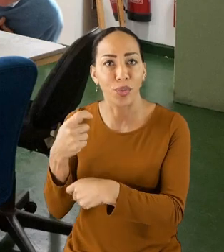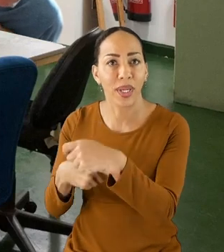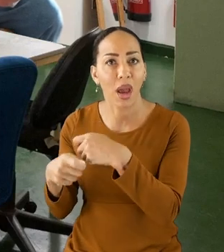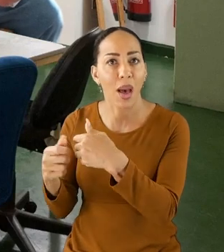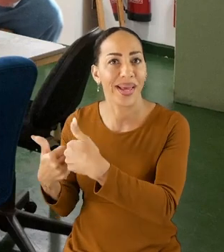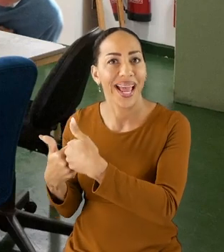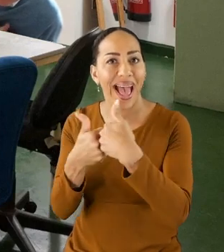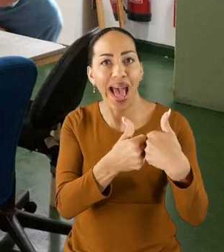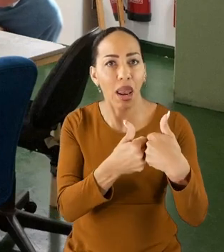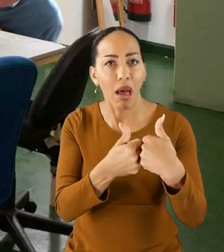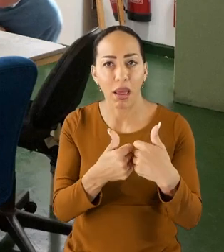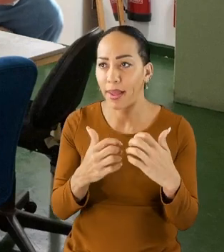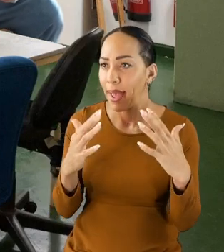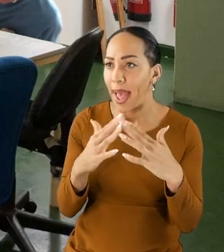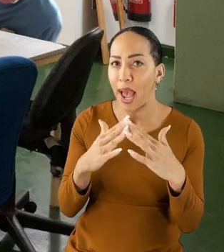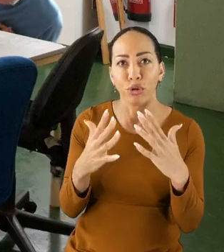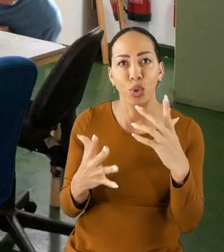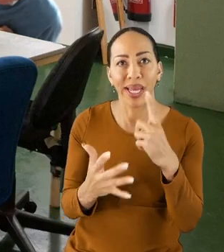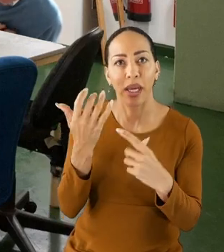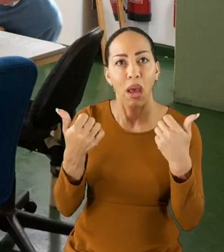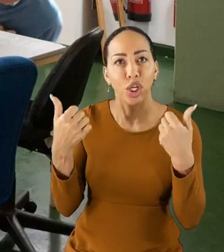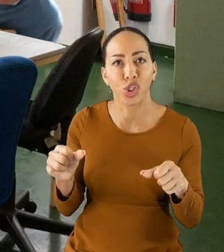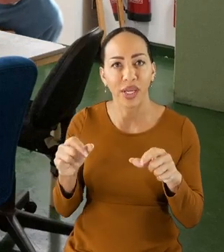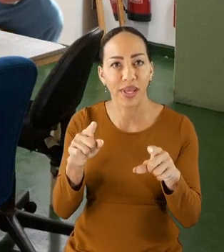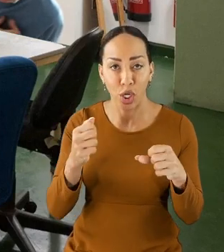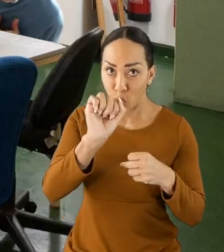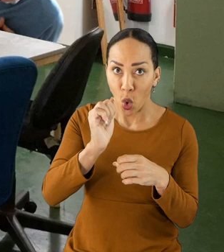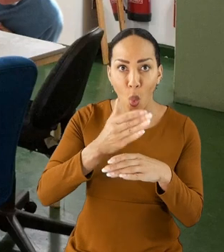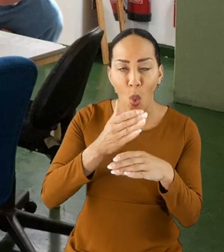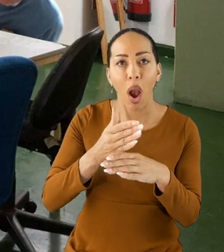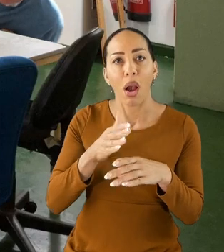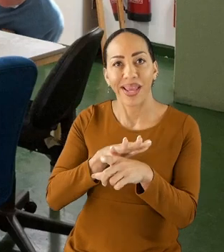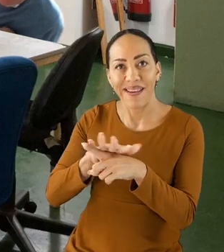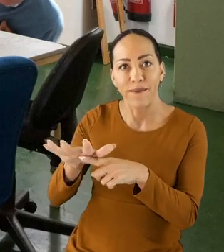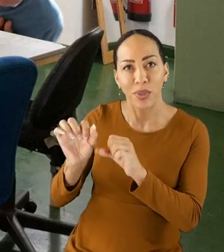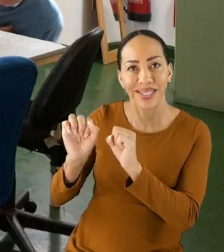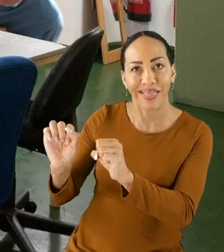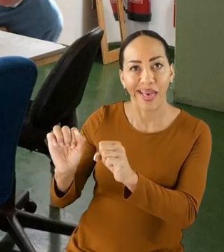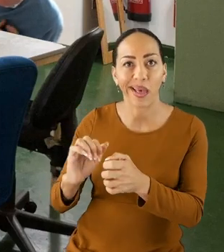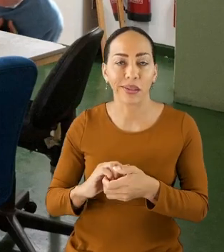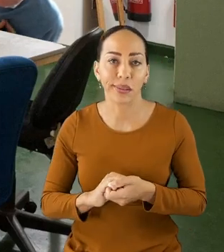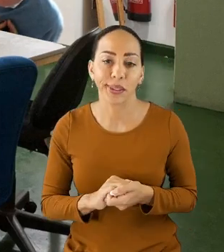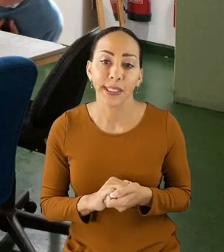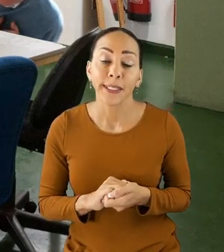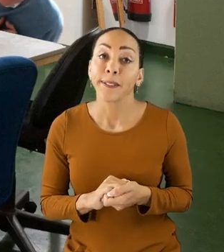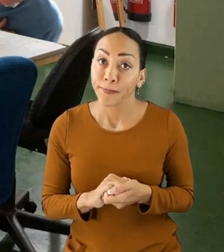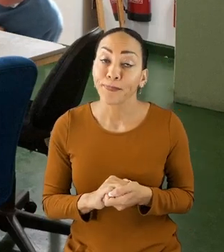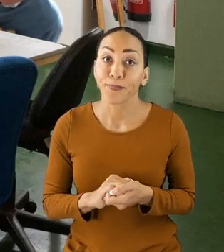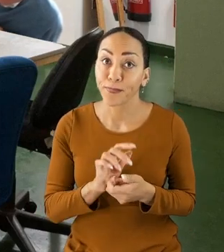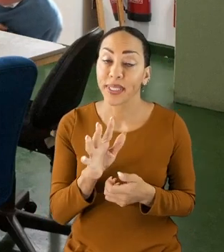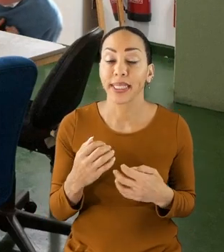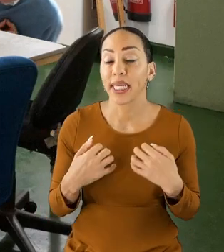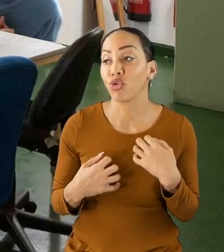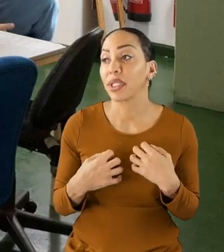that's necessary to be an ally of disabled people. How do we get to that? How do you see the work that you're doing getting to